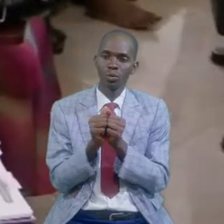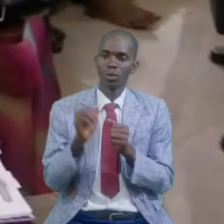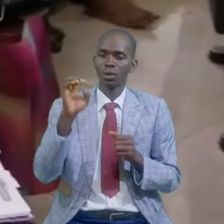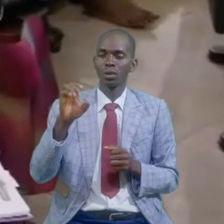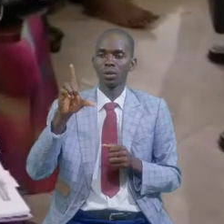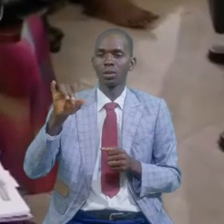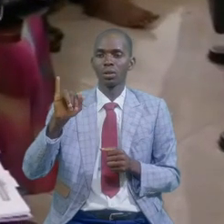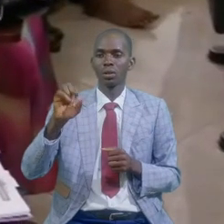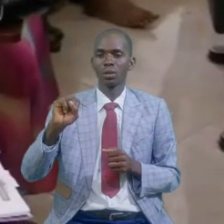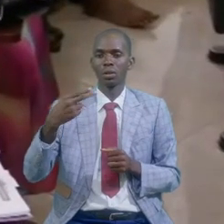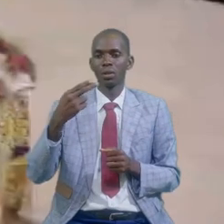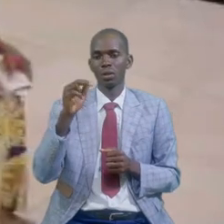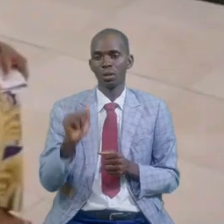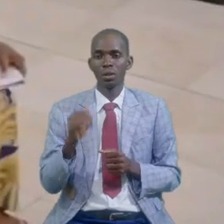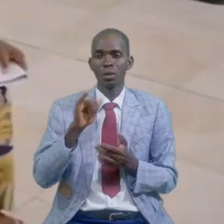That God is with you.